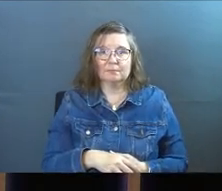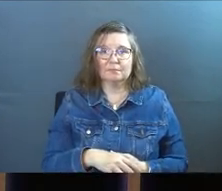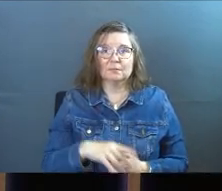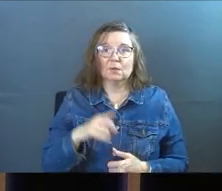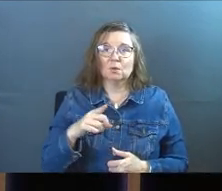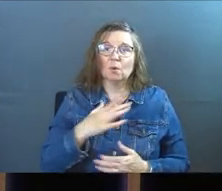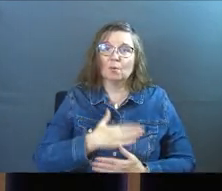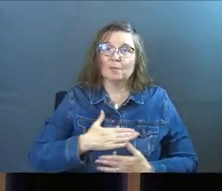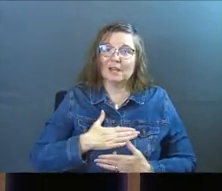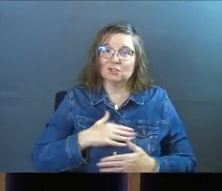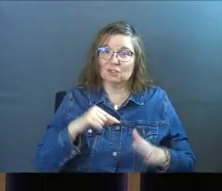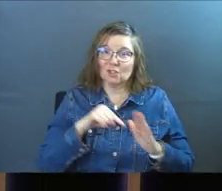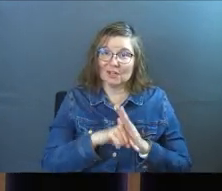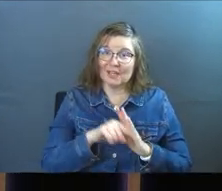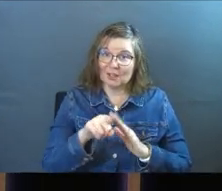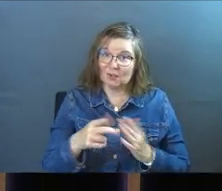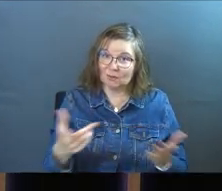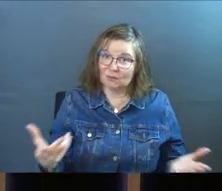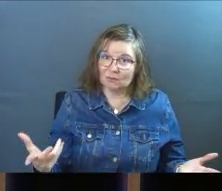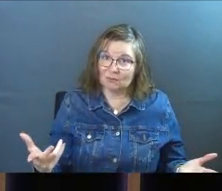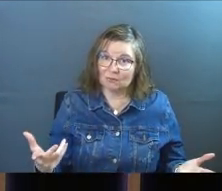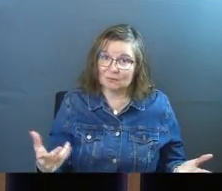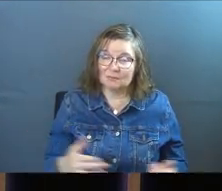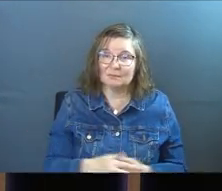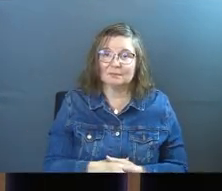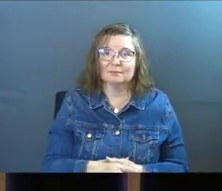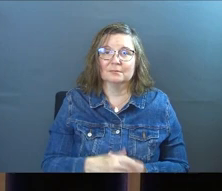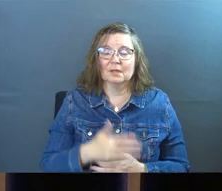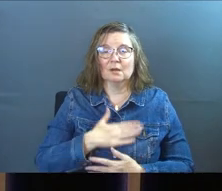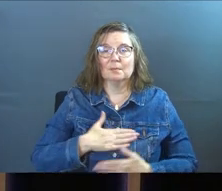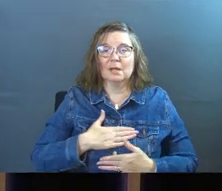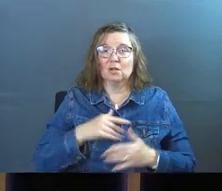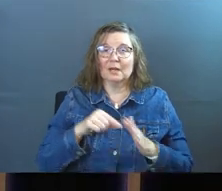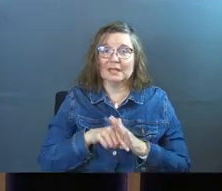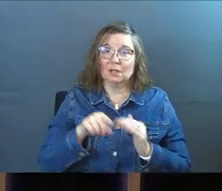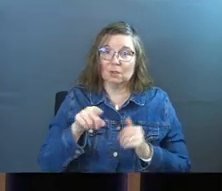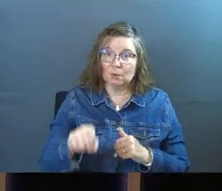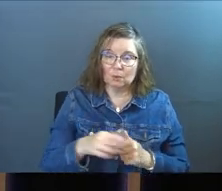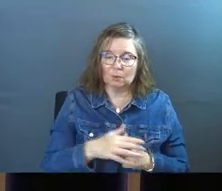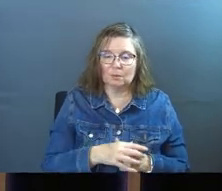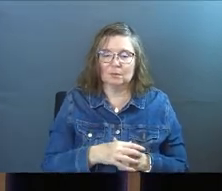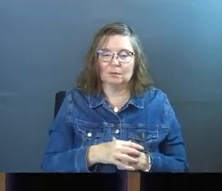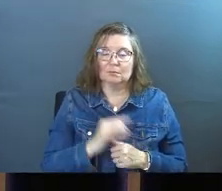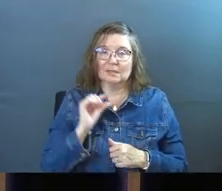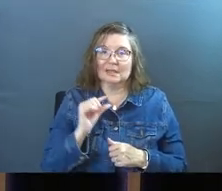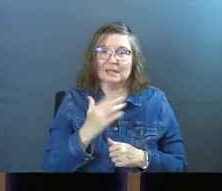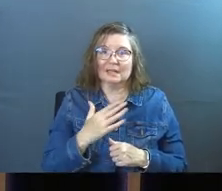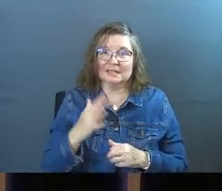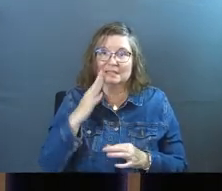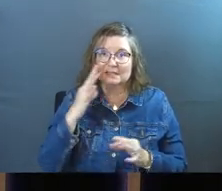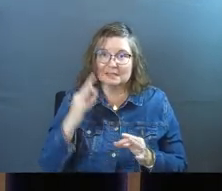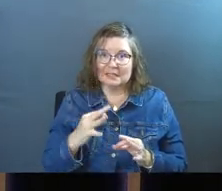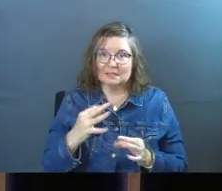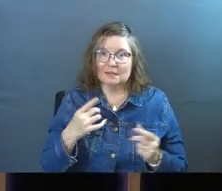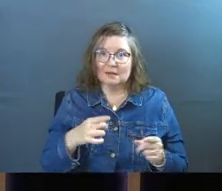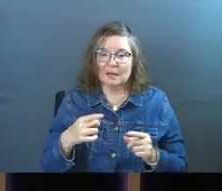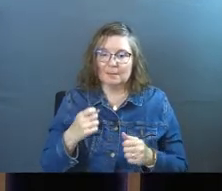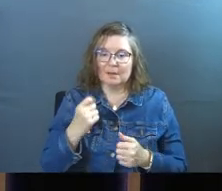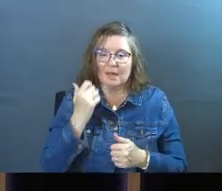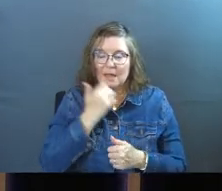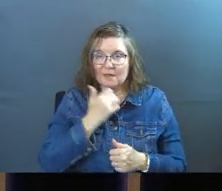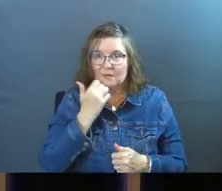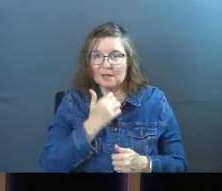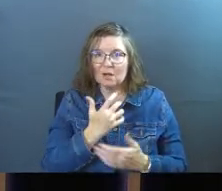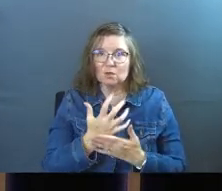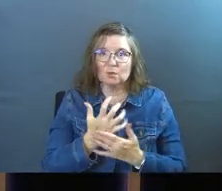because your pleasures are killing you, yes? Your pleasures are killing you. It's the little decisions that you make every single